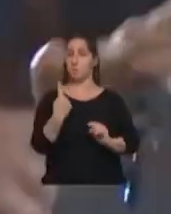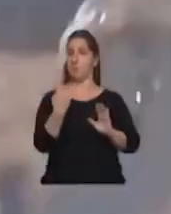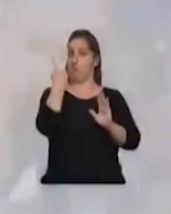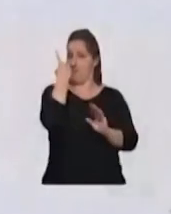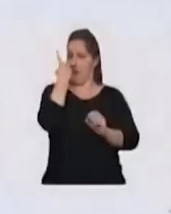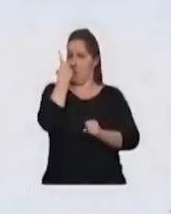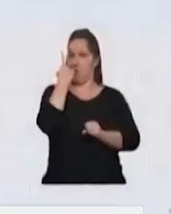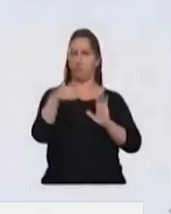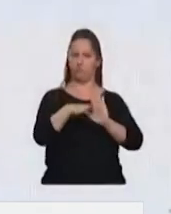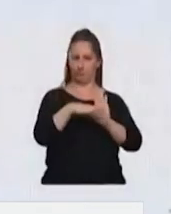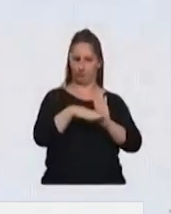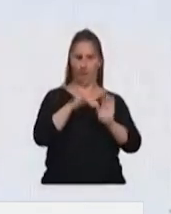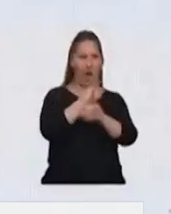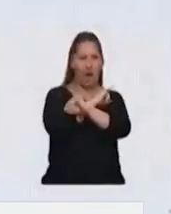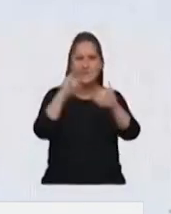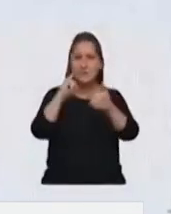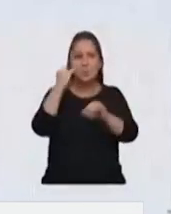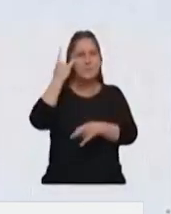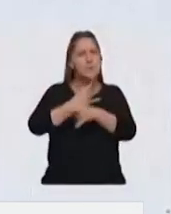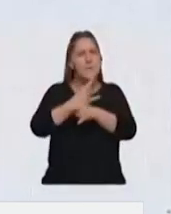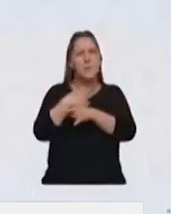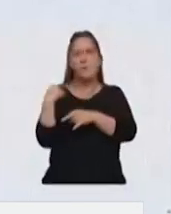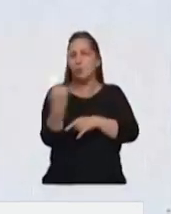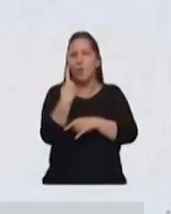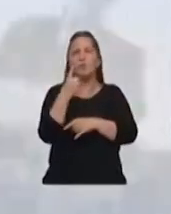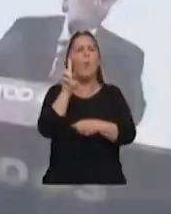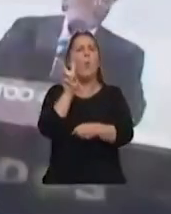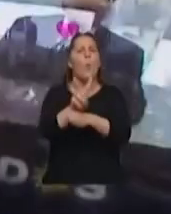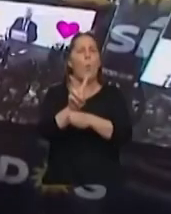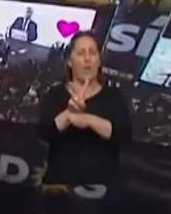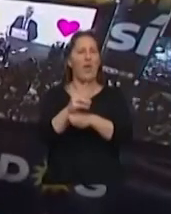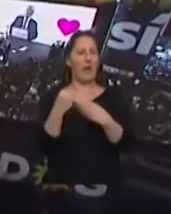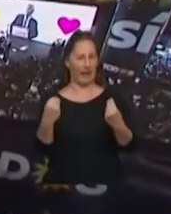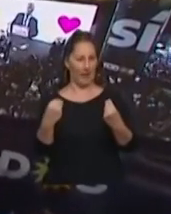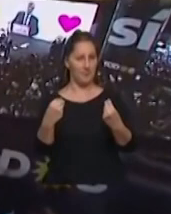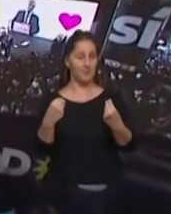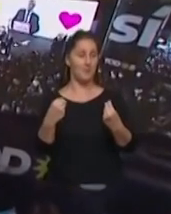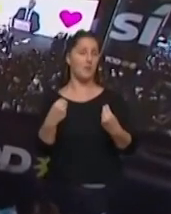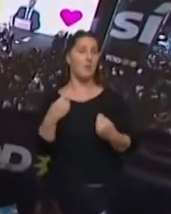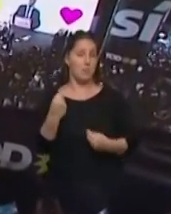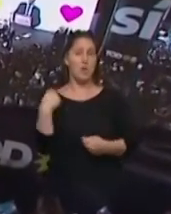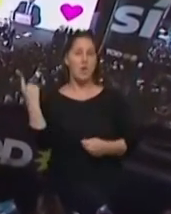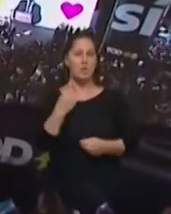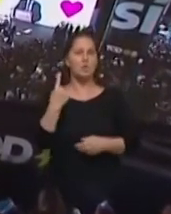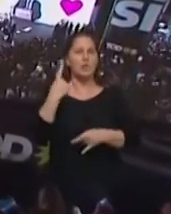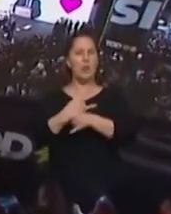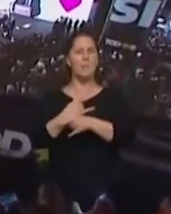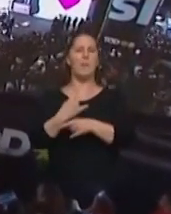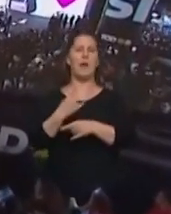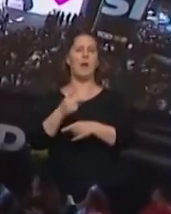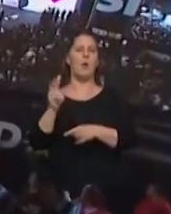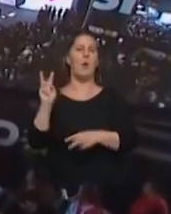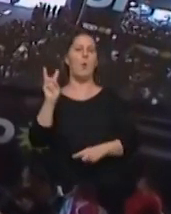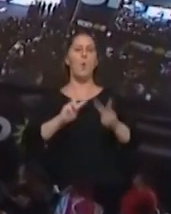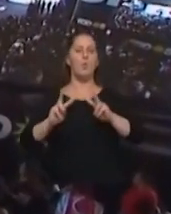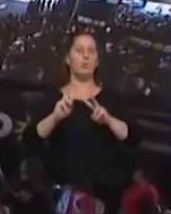The first condition that we need to concentrate on, because the opposition is trying to prevent it, is the unity of our country.